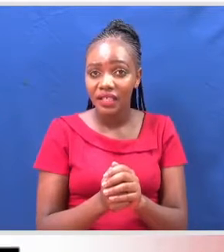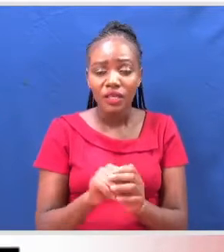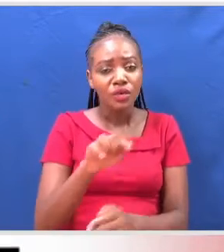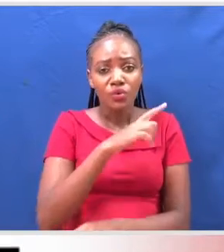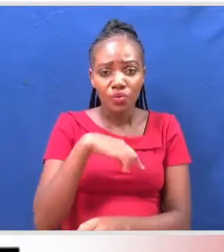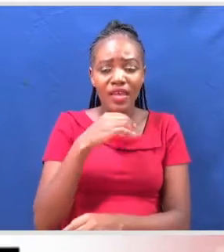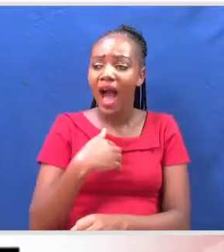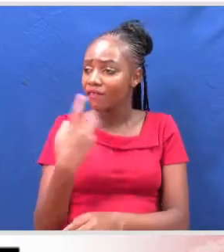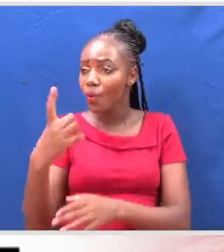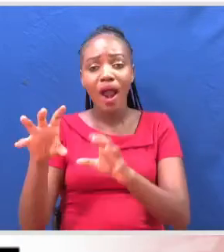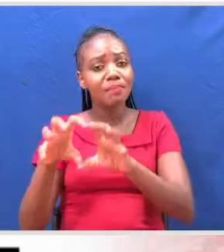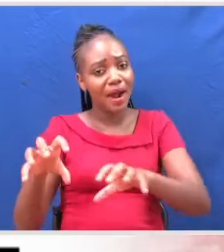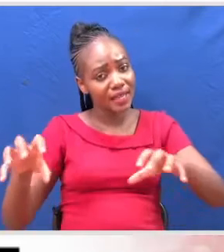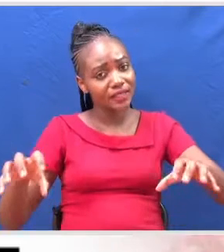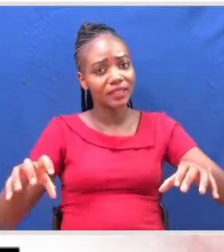kwa soko moja.